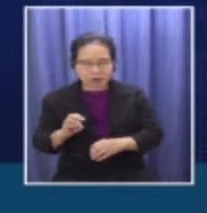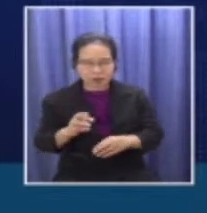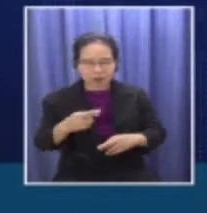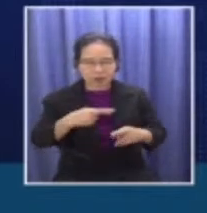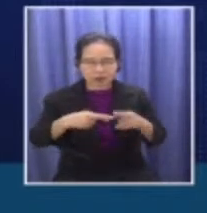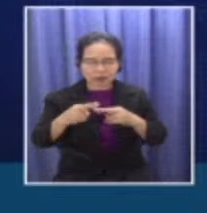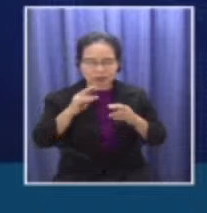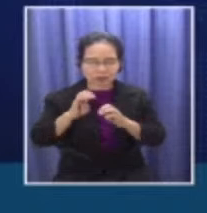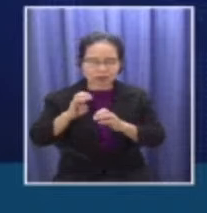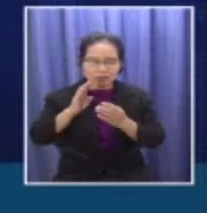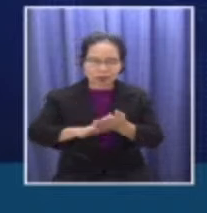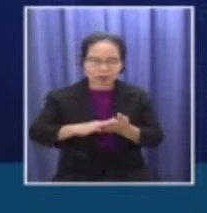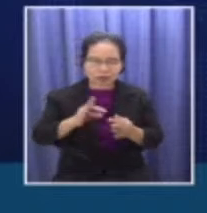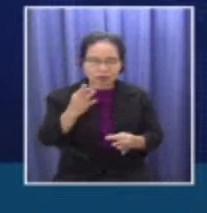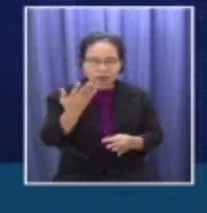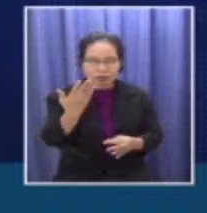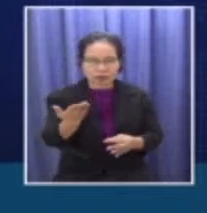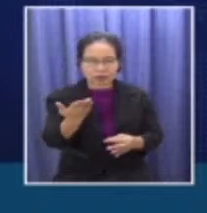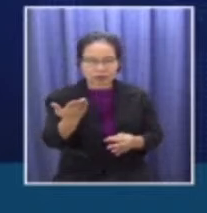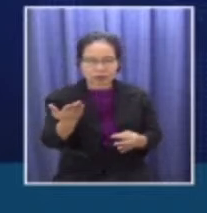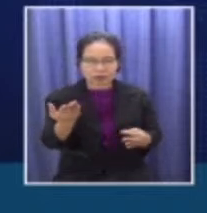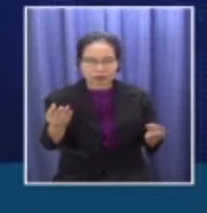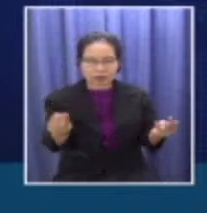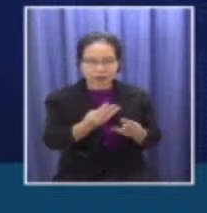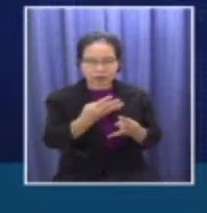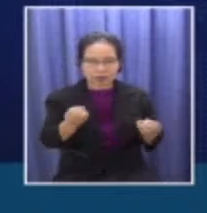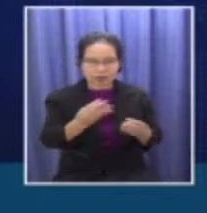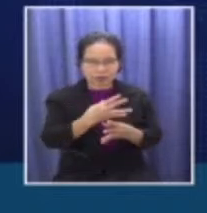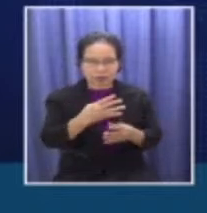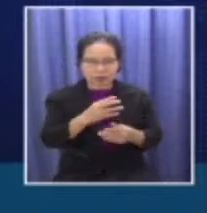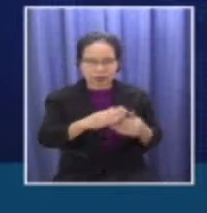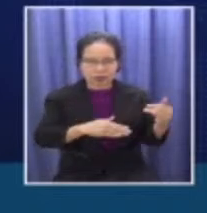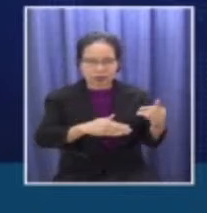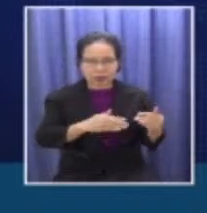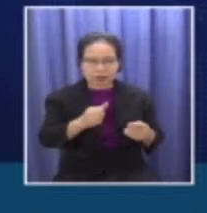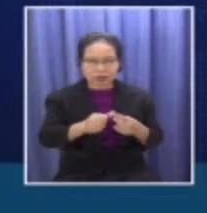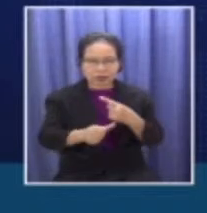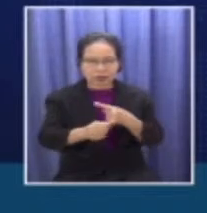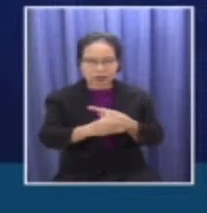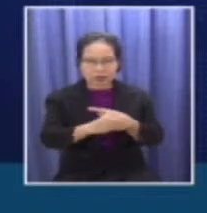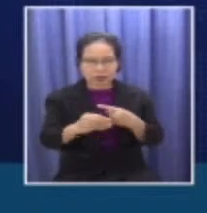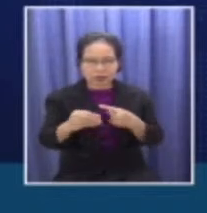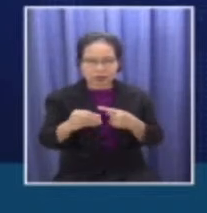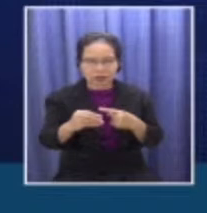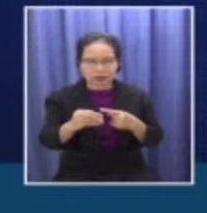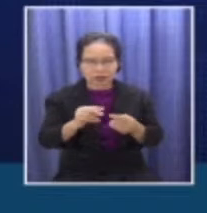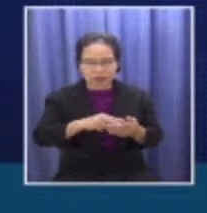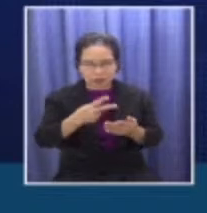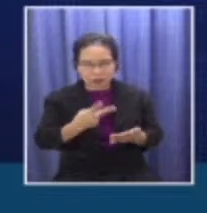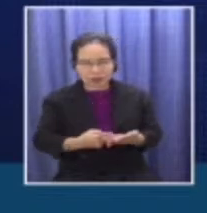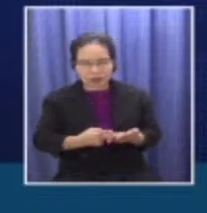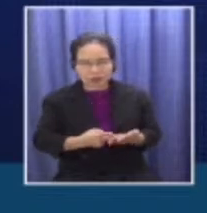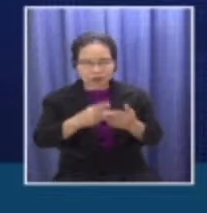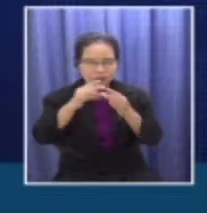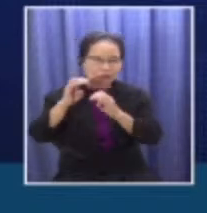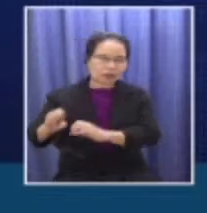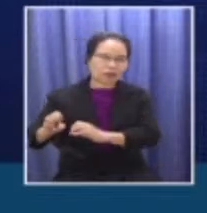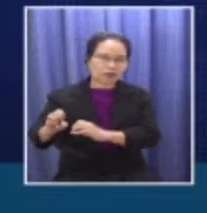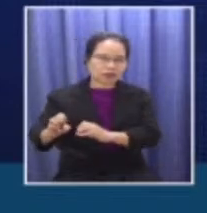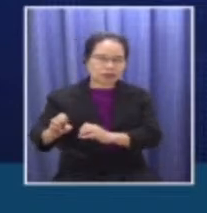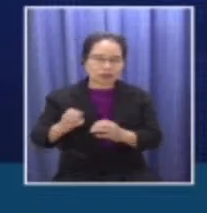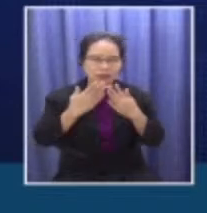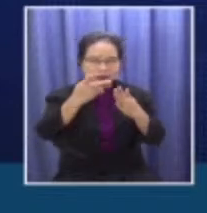nti sɛ kane na wɔ nubɔne mu a akyire na sɛ wosan kɔ akɔyɛ no ma nsɛm